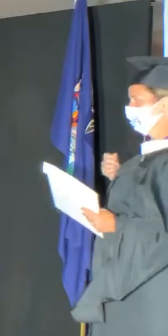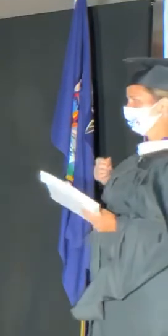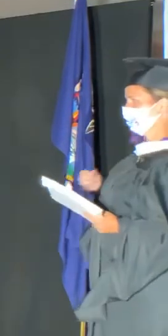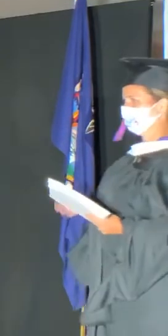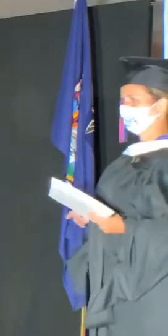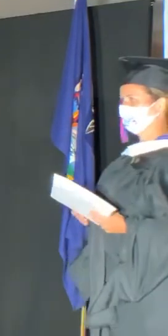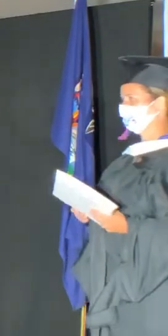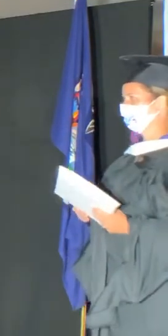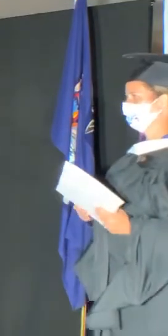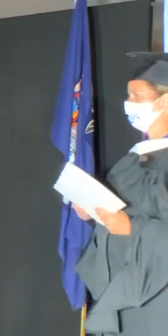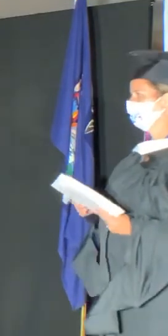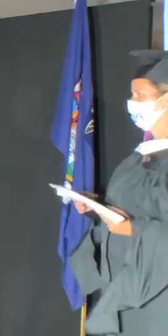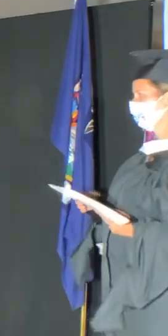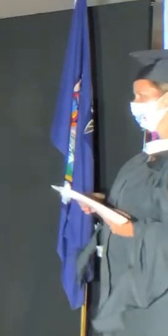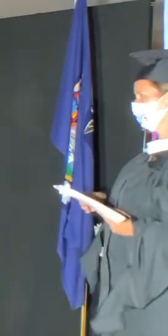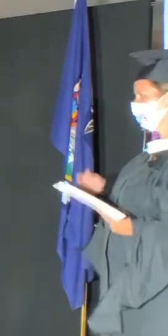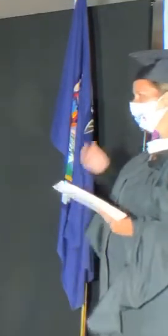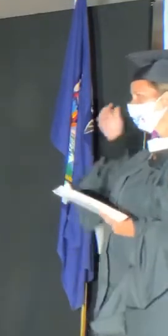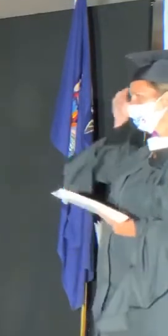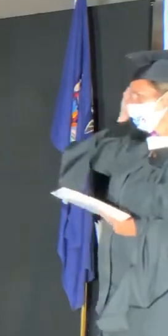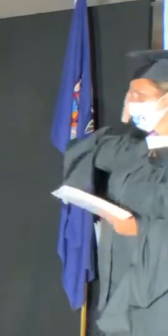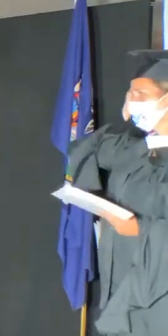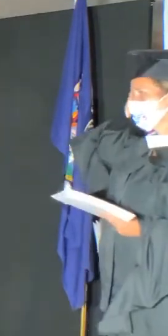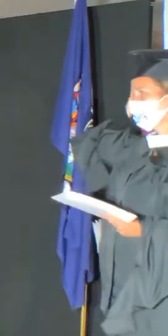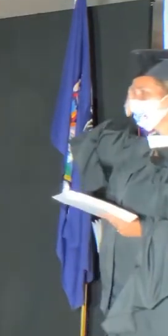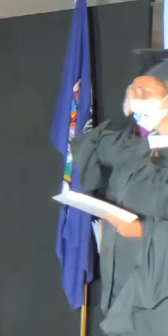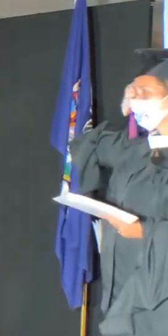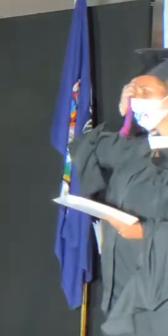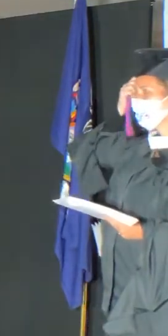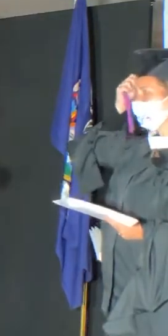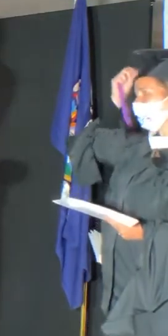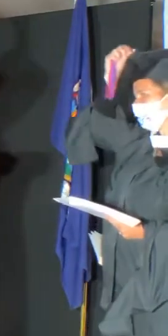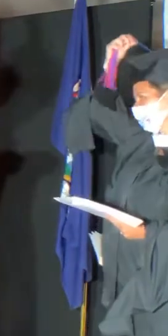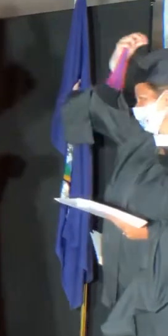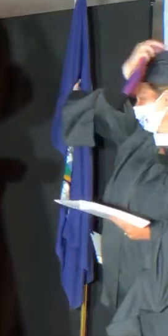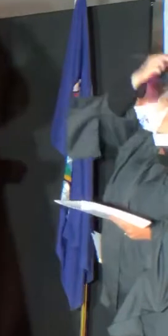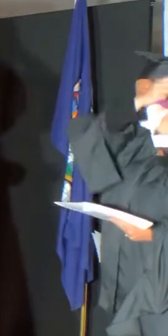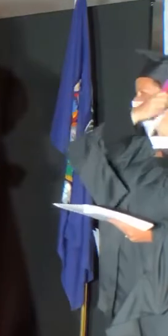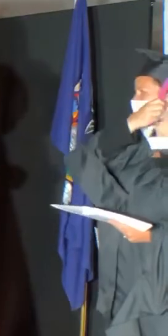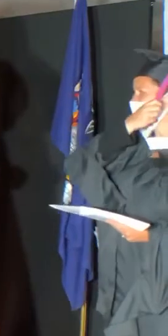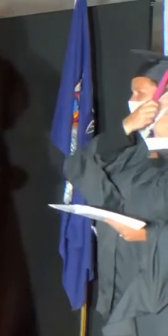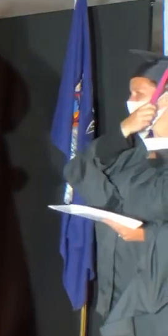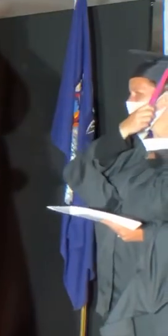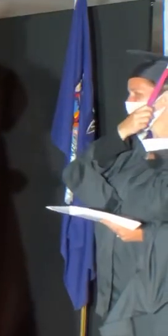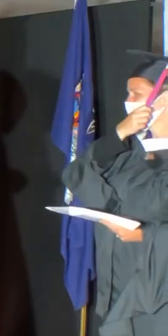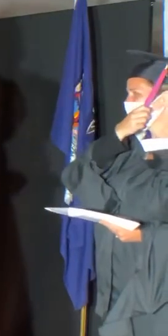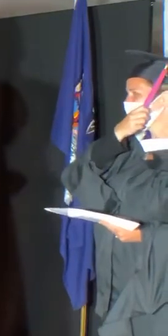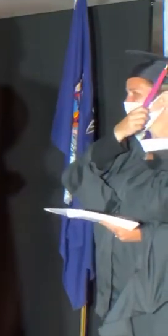Carter Aaron Palmer.